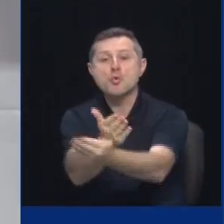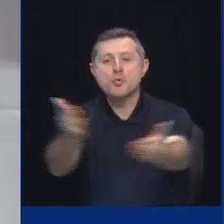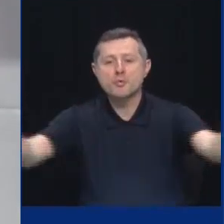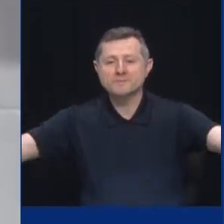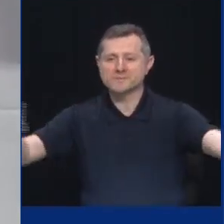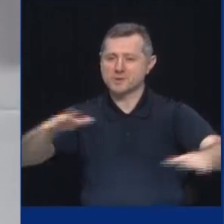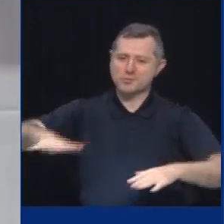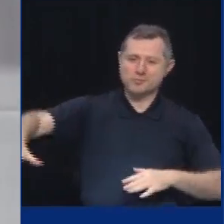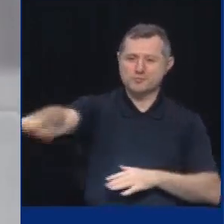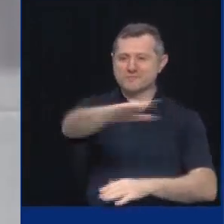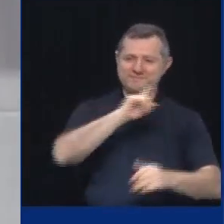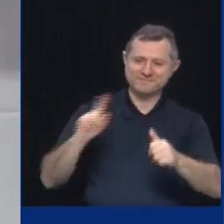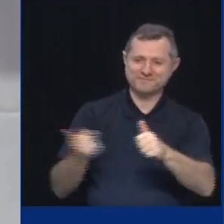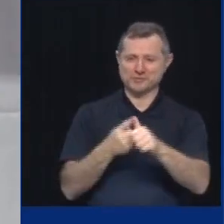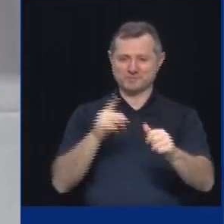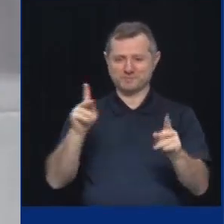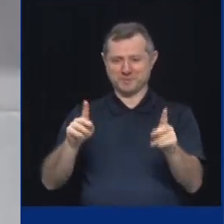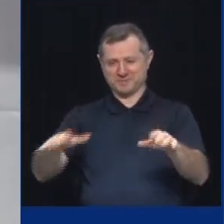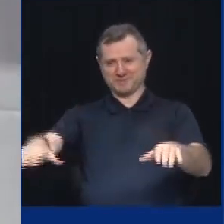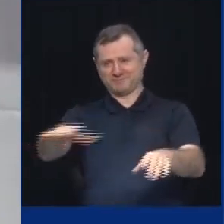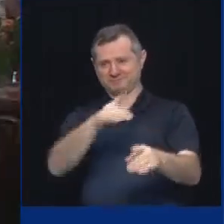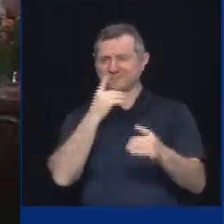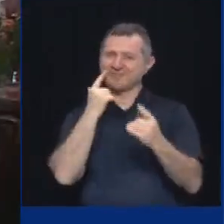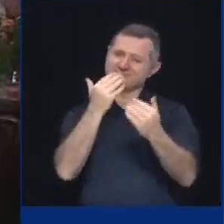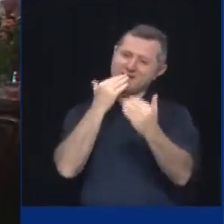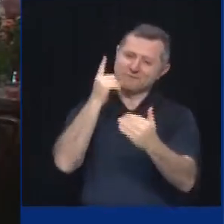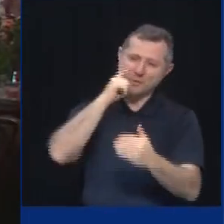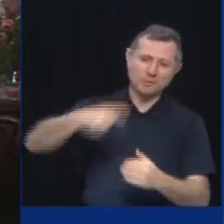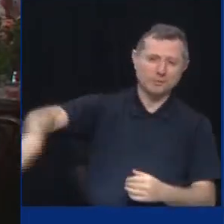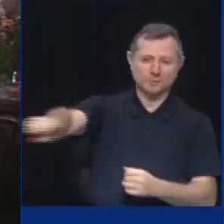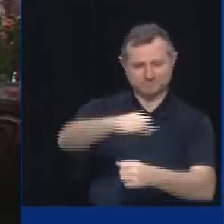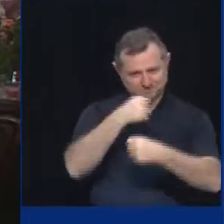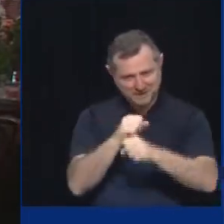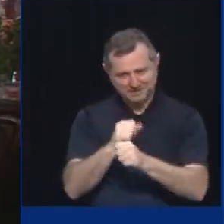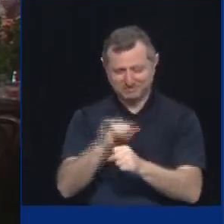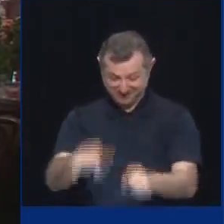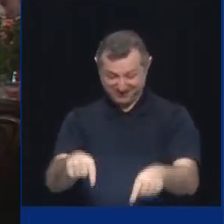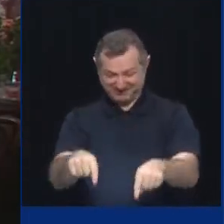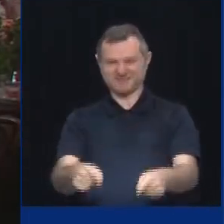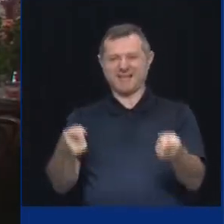on the pier. So thank all the people that made that happen.